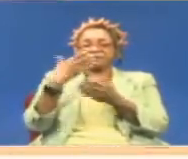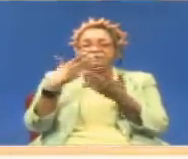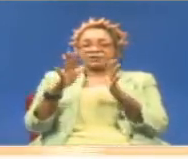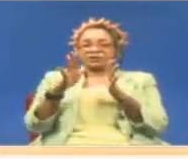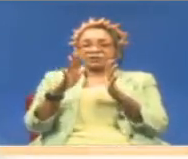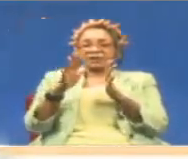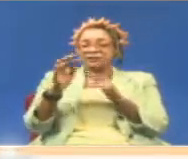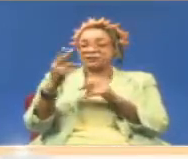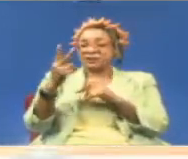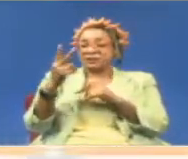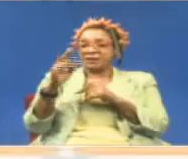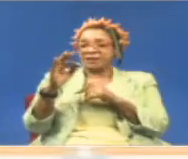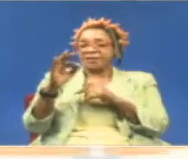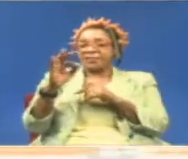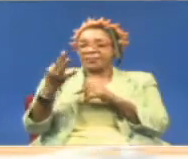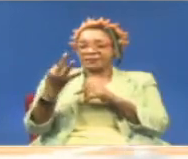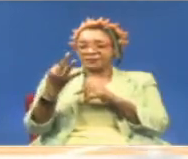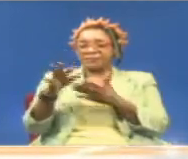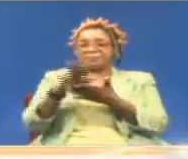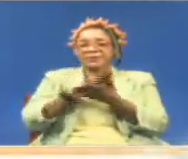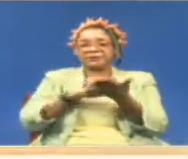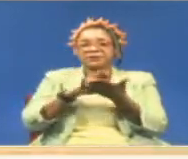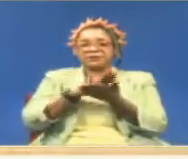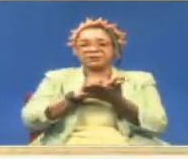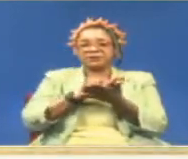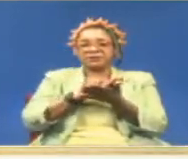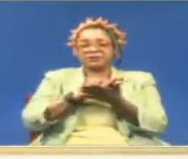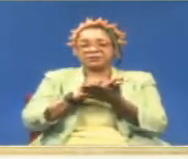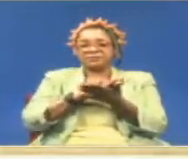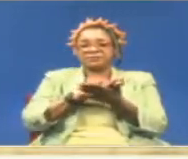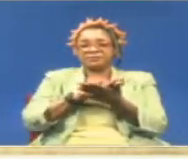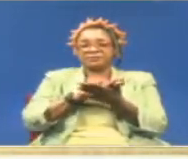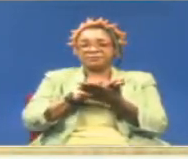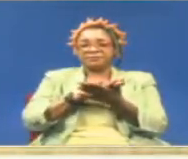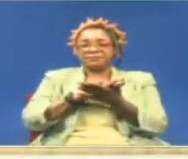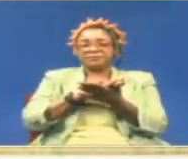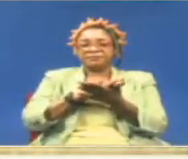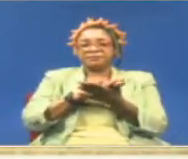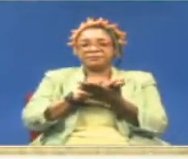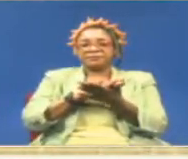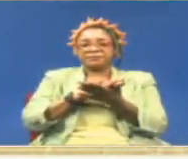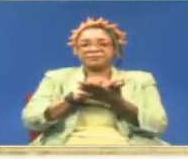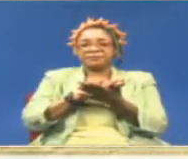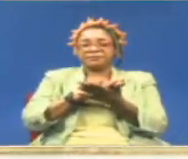in second and third places, respectively.